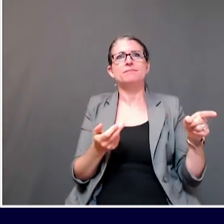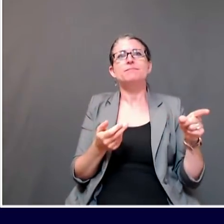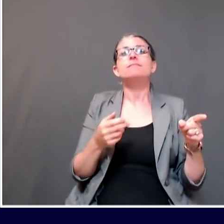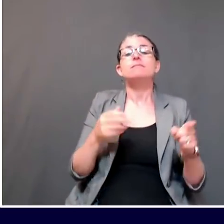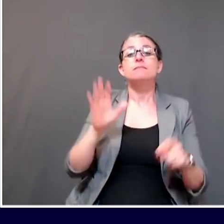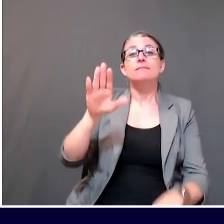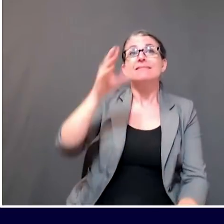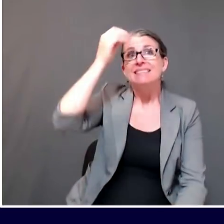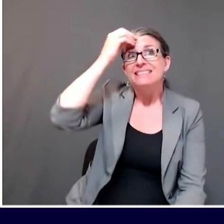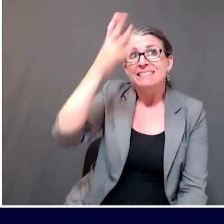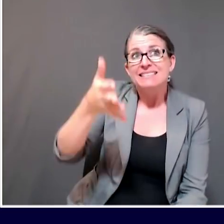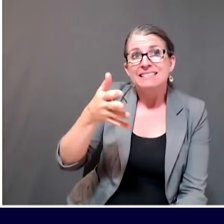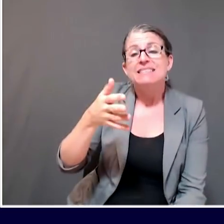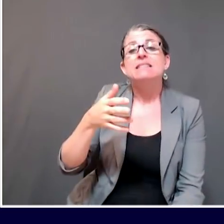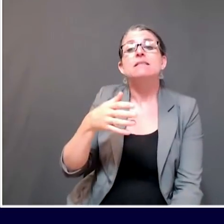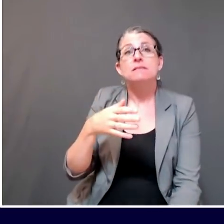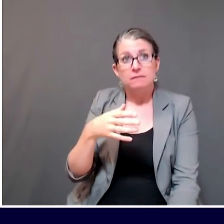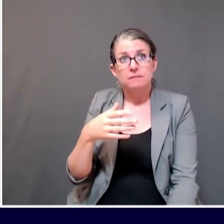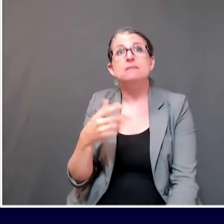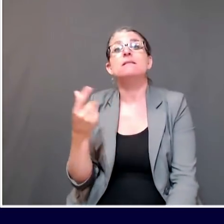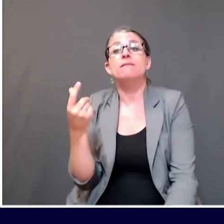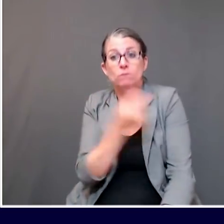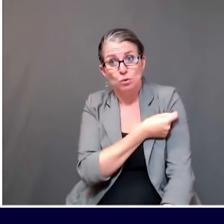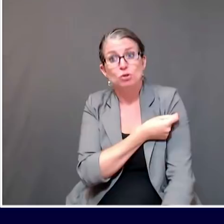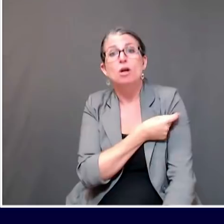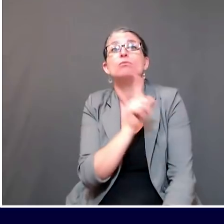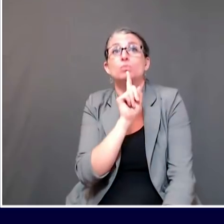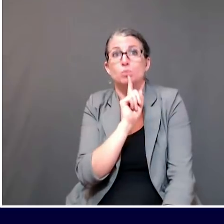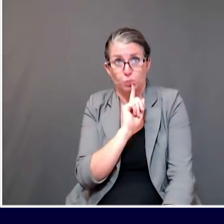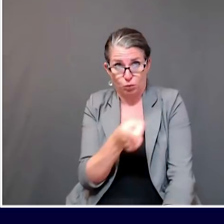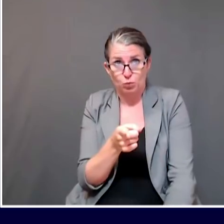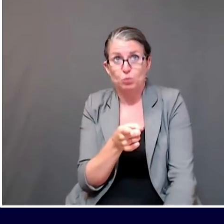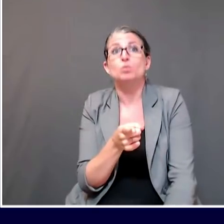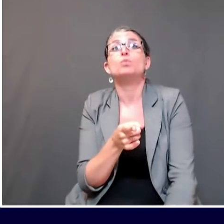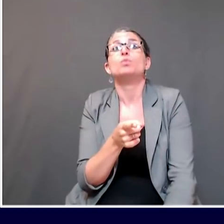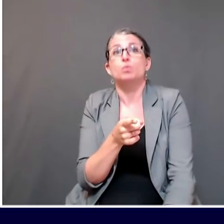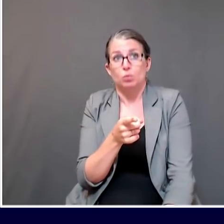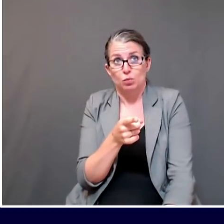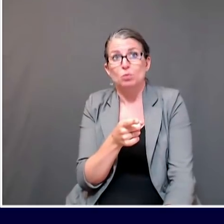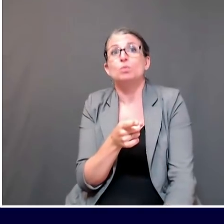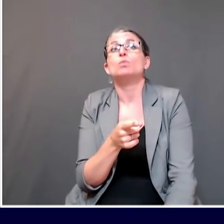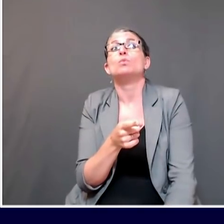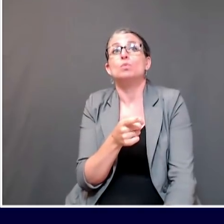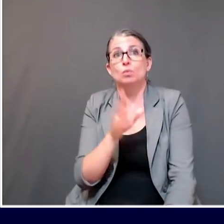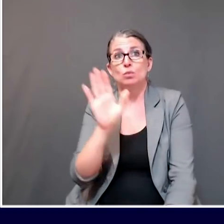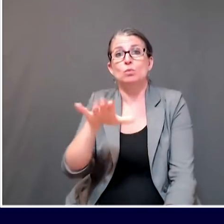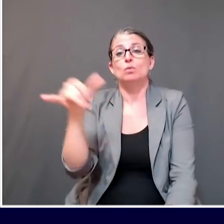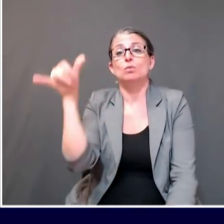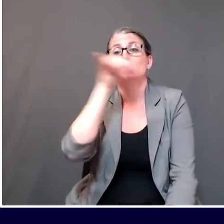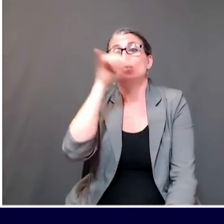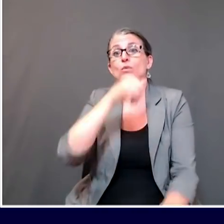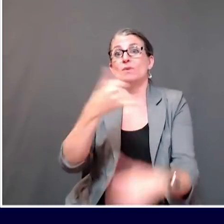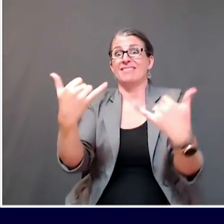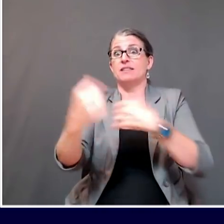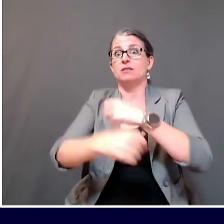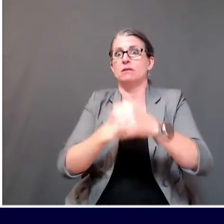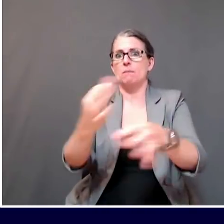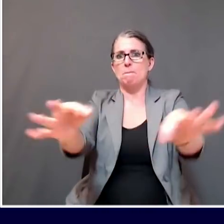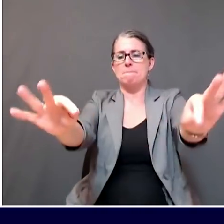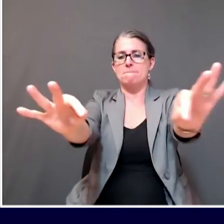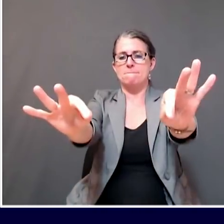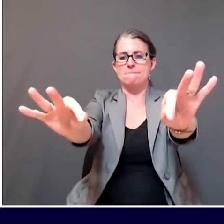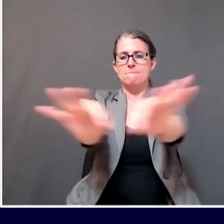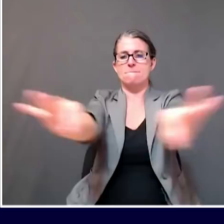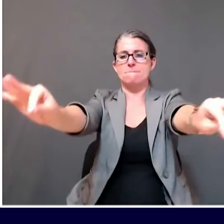yes. Flu shots will play an outsized role in importance as we go into the fall season. It's likely that COVID-19